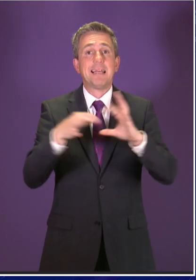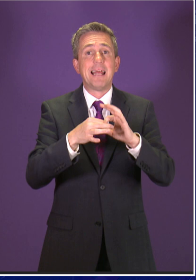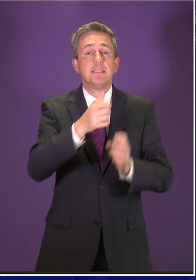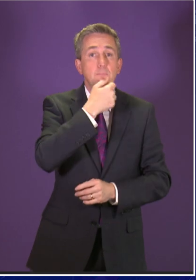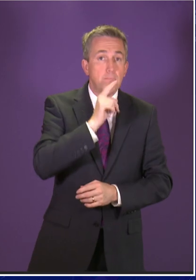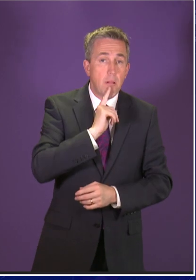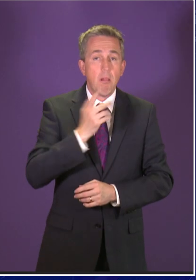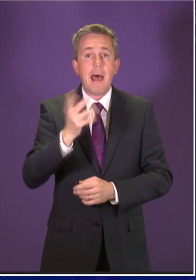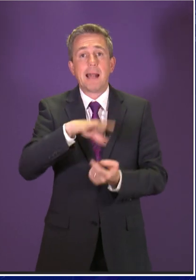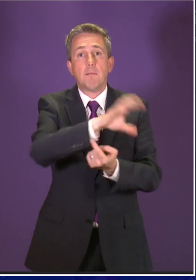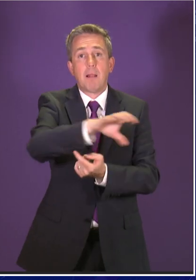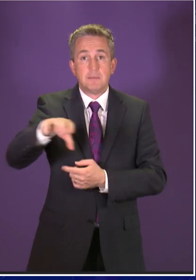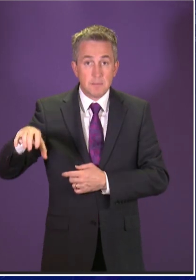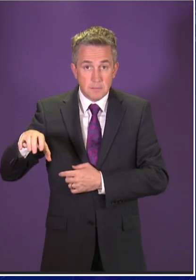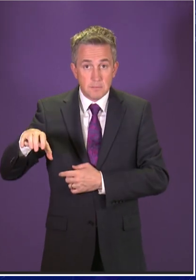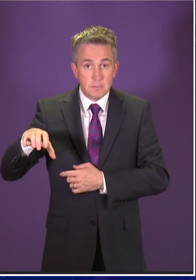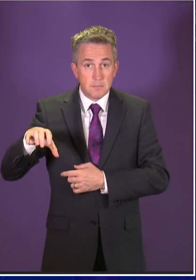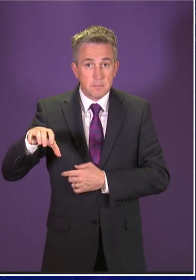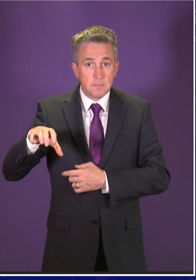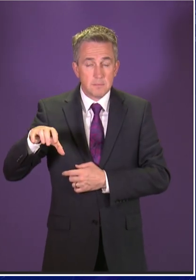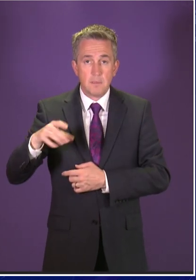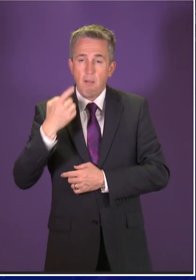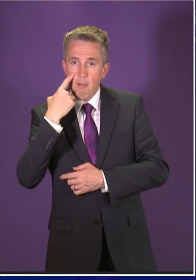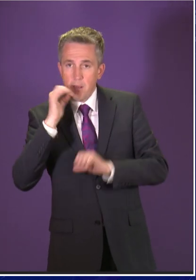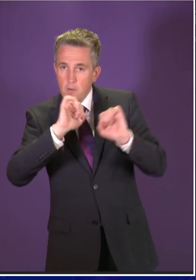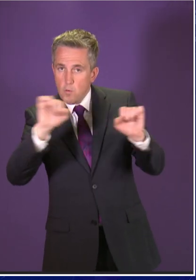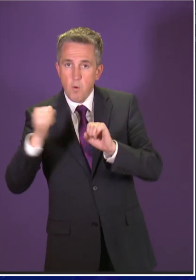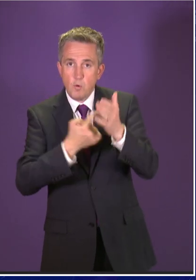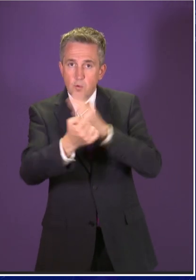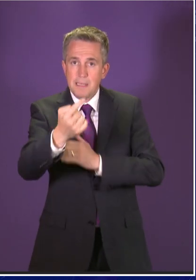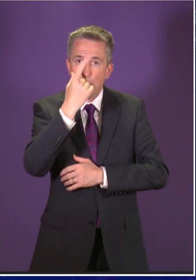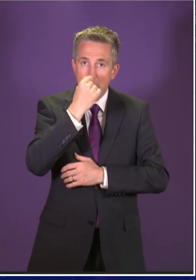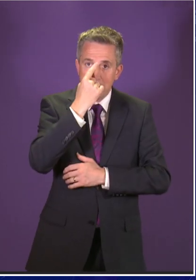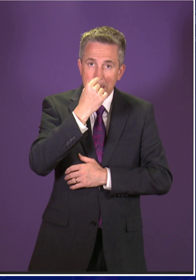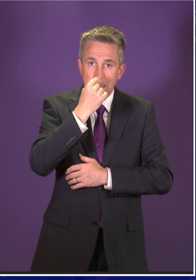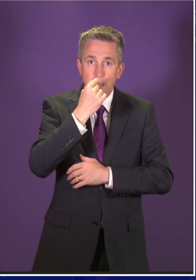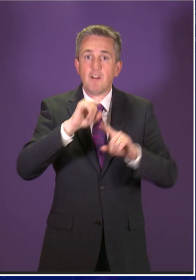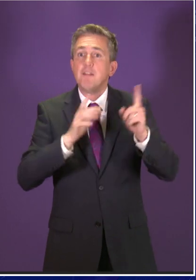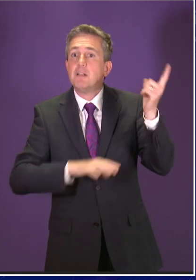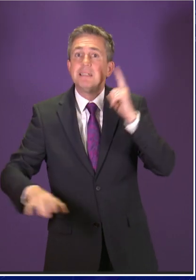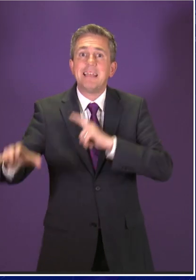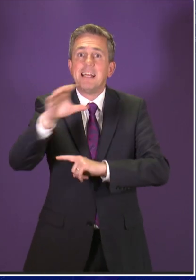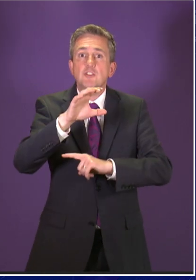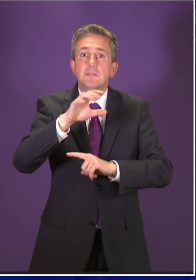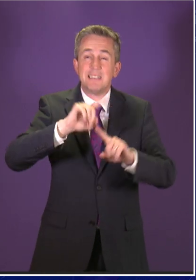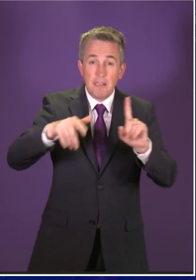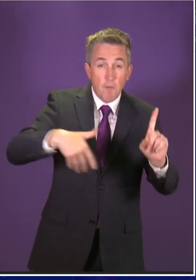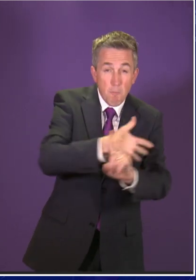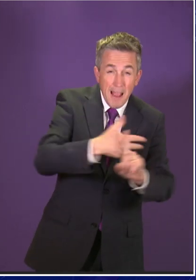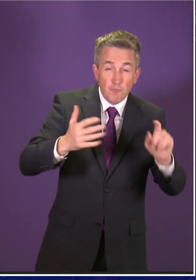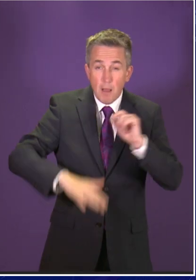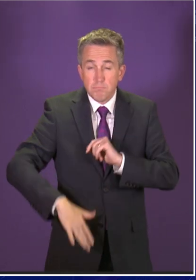Places, a reflection of culture's unique ability to bring people together from different nations and different